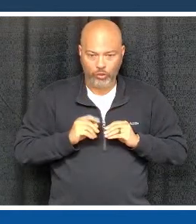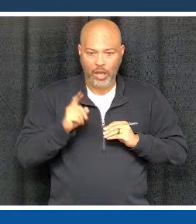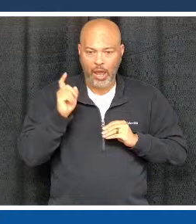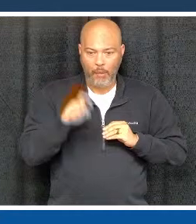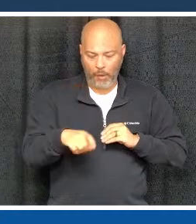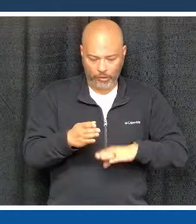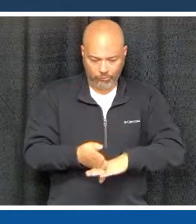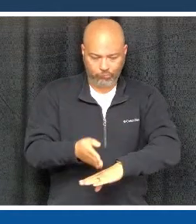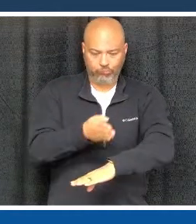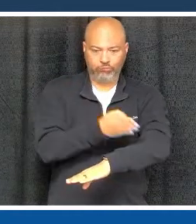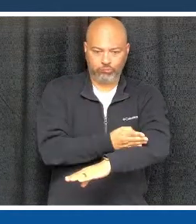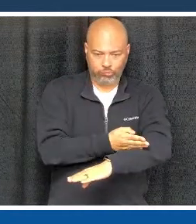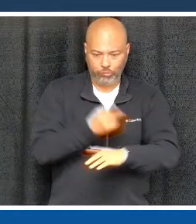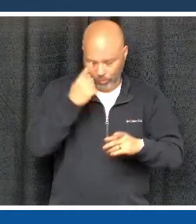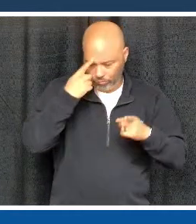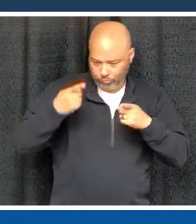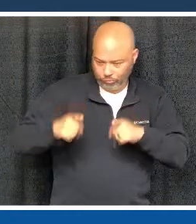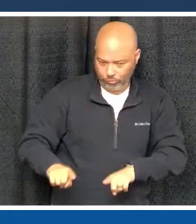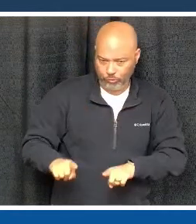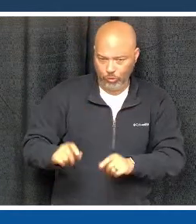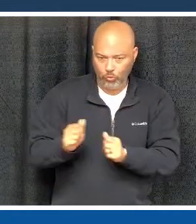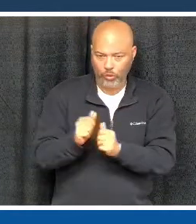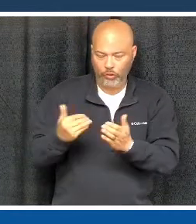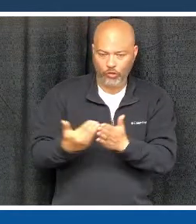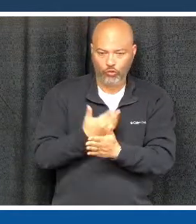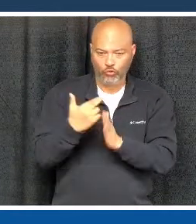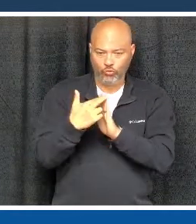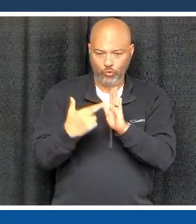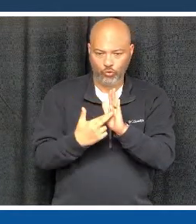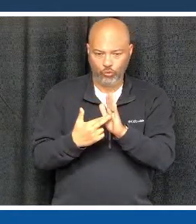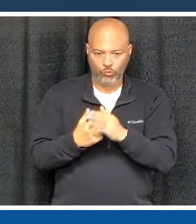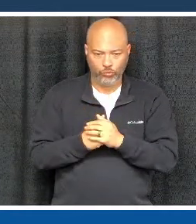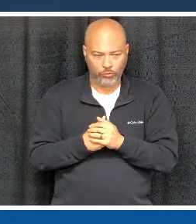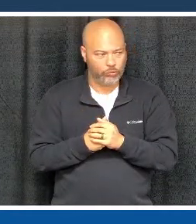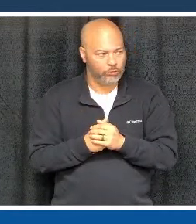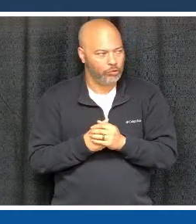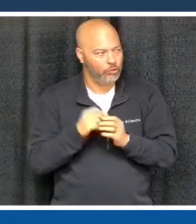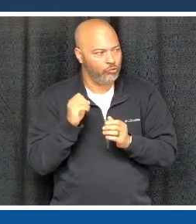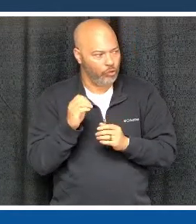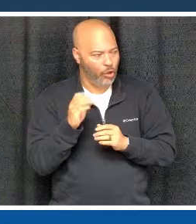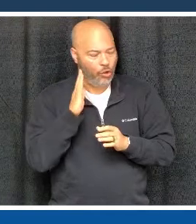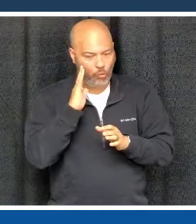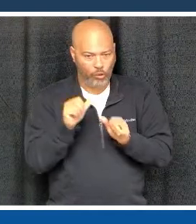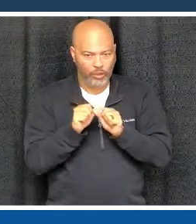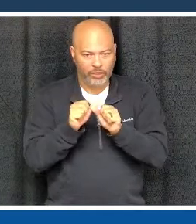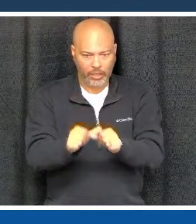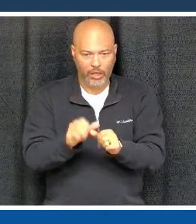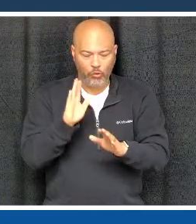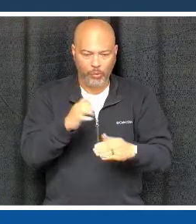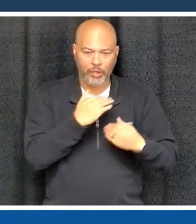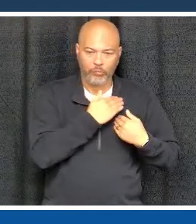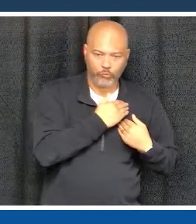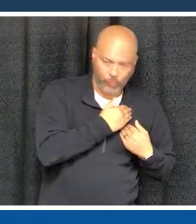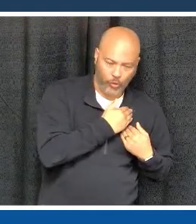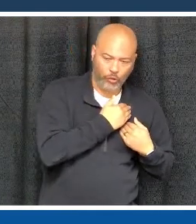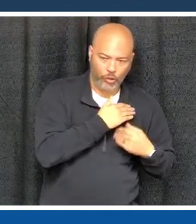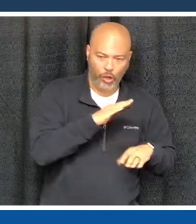up into compliance with the new standard. So it will continue to be a burden on